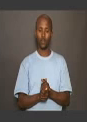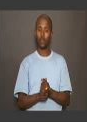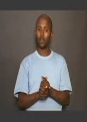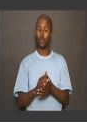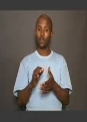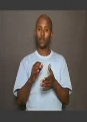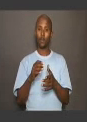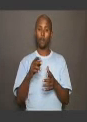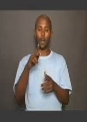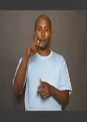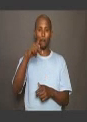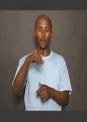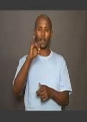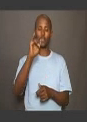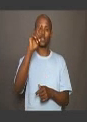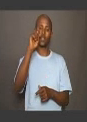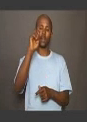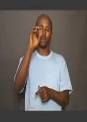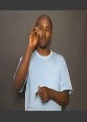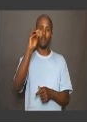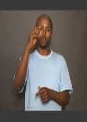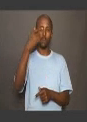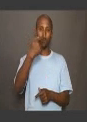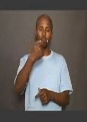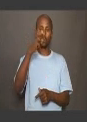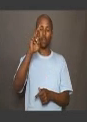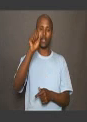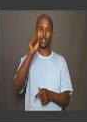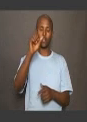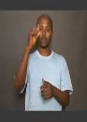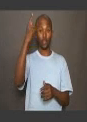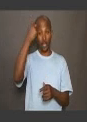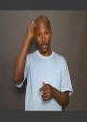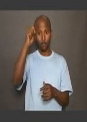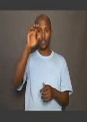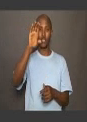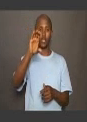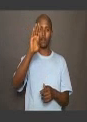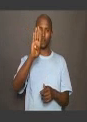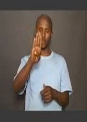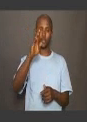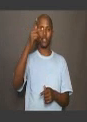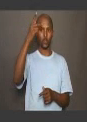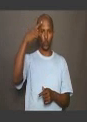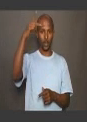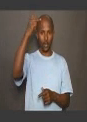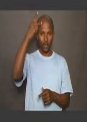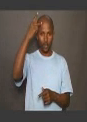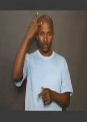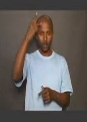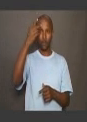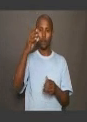By Pythagoras' theorem, we get CB squared